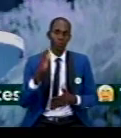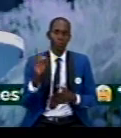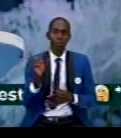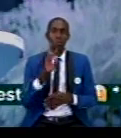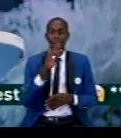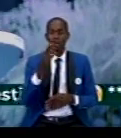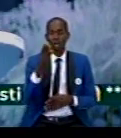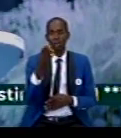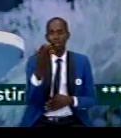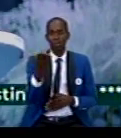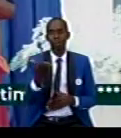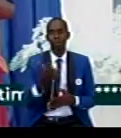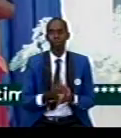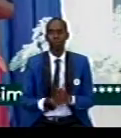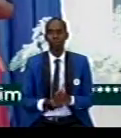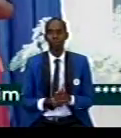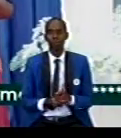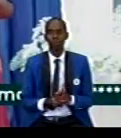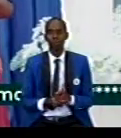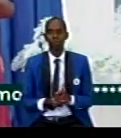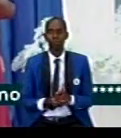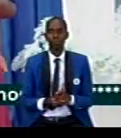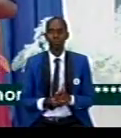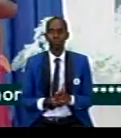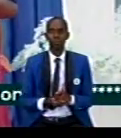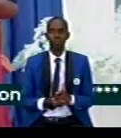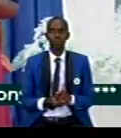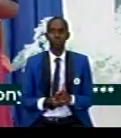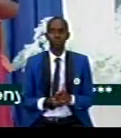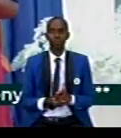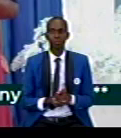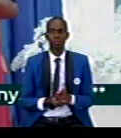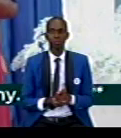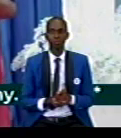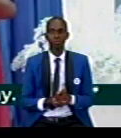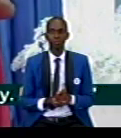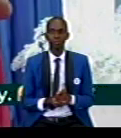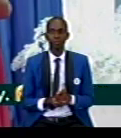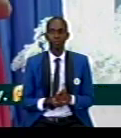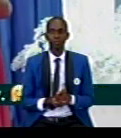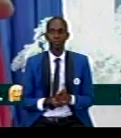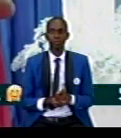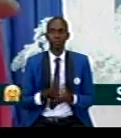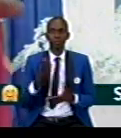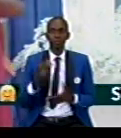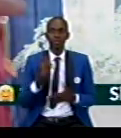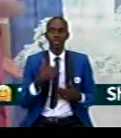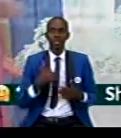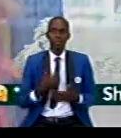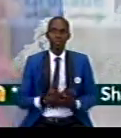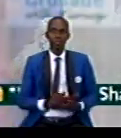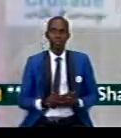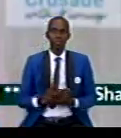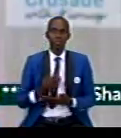Lord. She's carrying baby James Emmanuel, and she has a testimony to share. Praise the